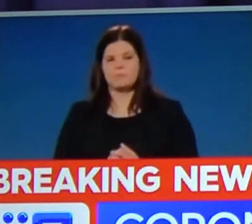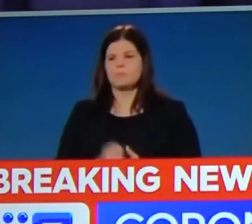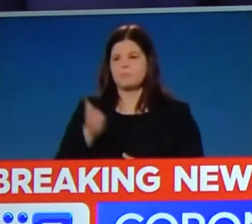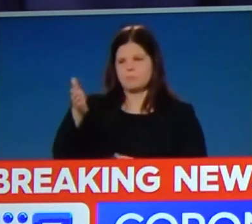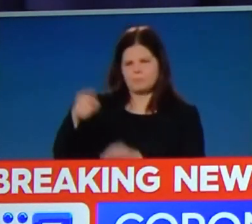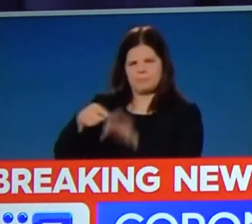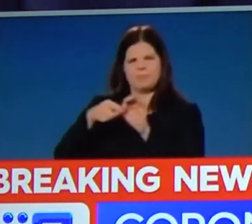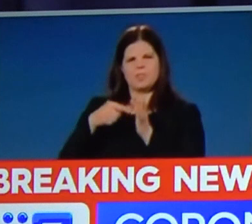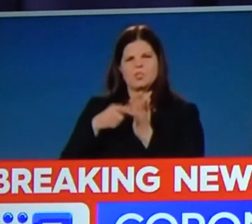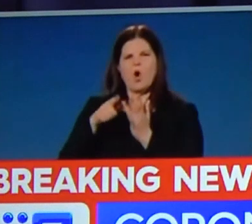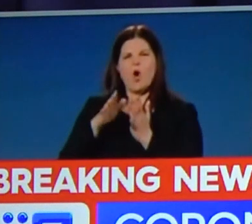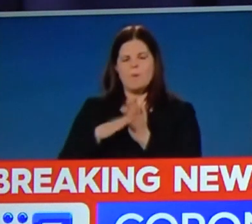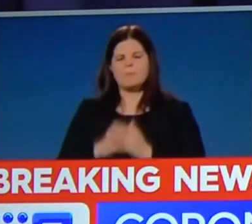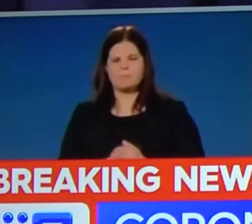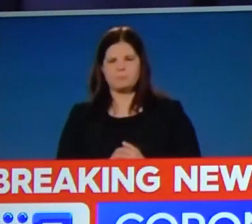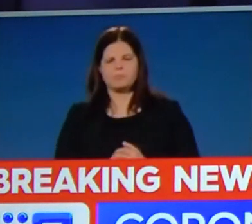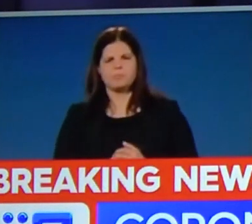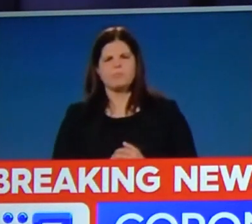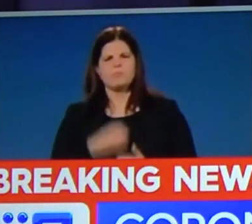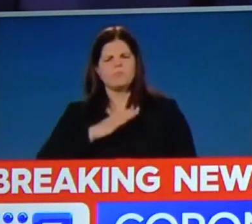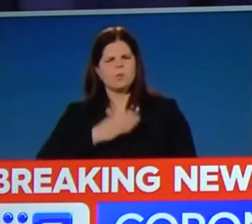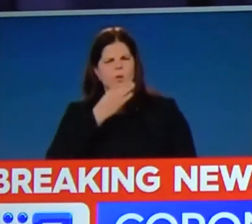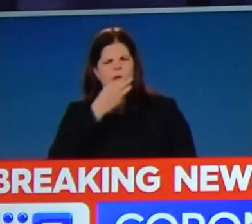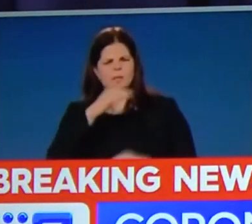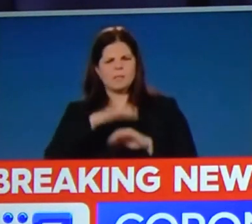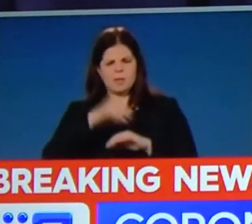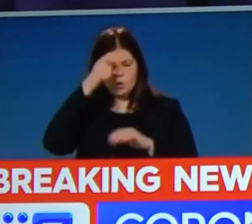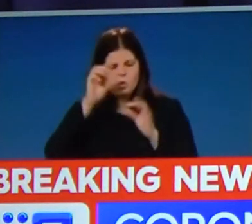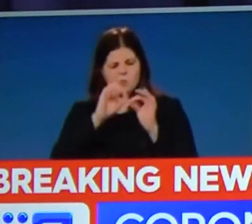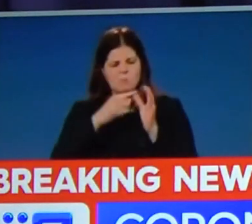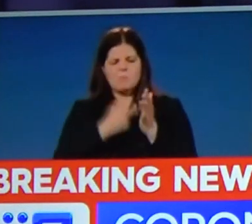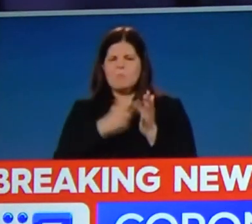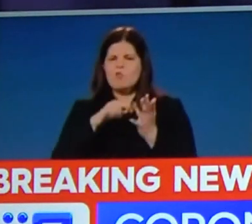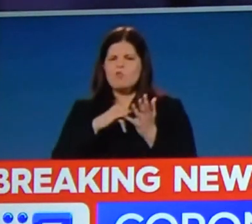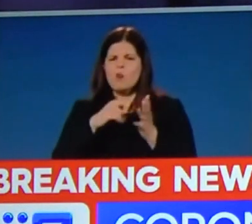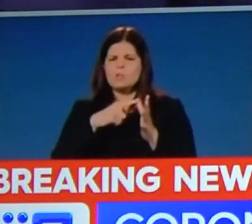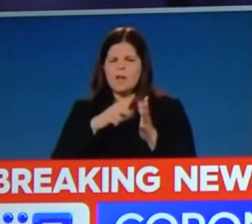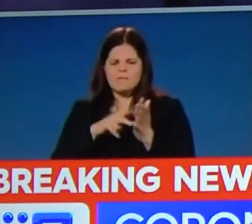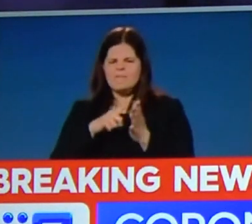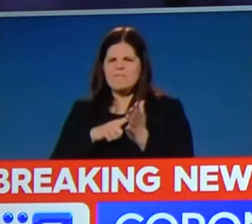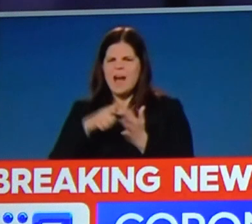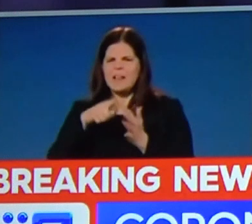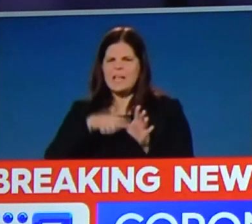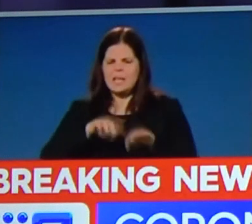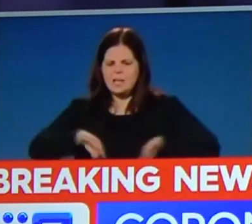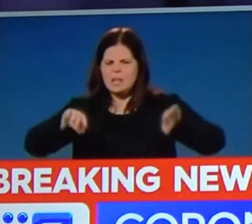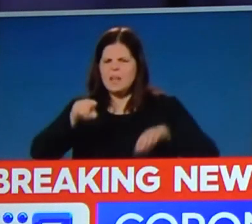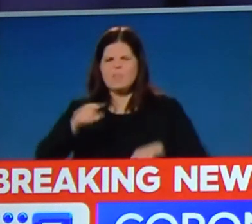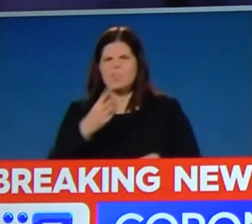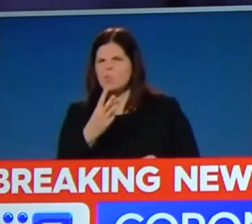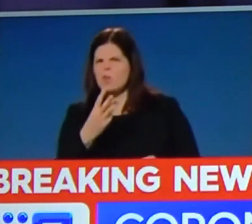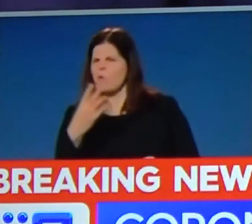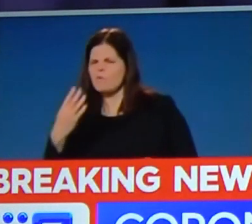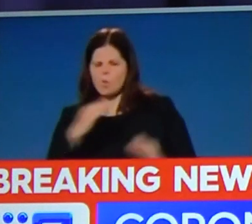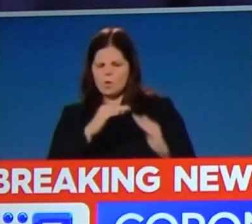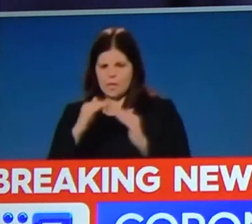wanted to ask about this cluster of cases, I think 30 or so in the Morrison Valley. There's sort of 3 or 4 towns there. I think there's a bit of localised restrictions going